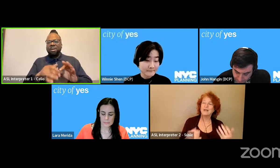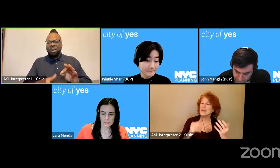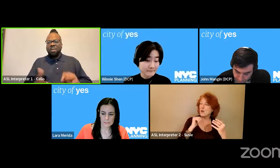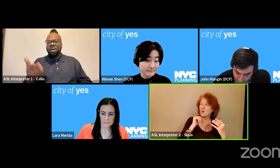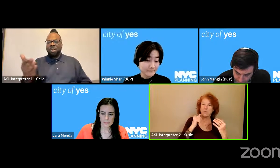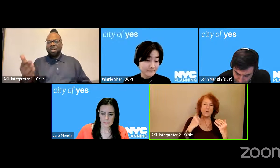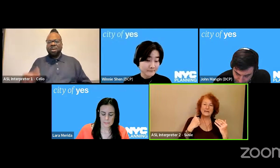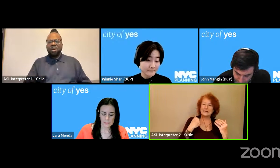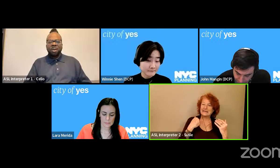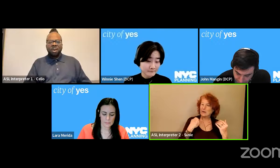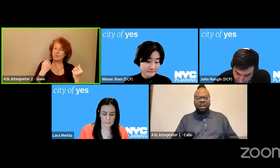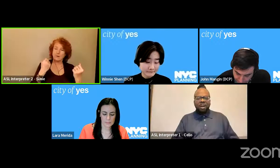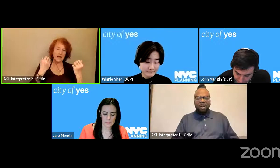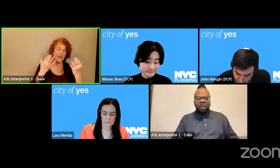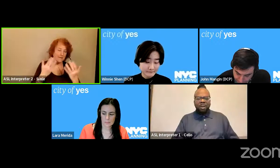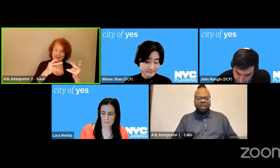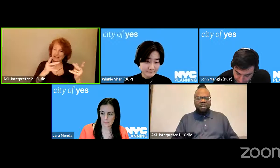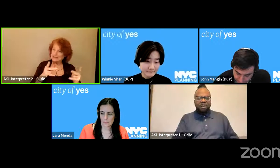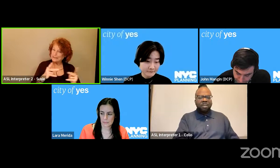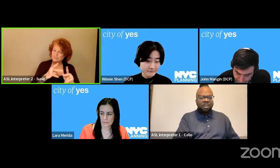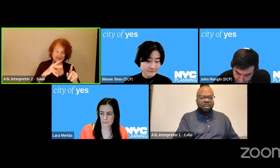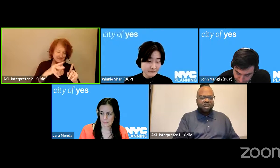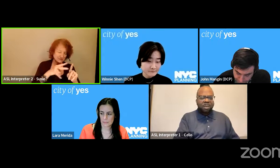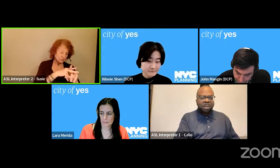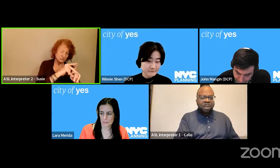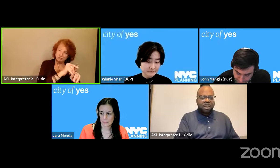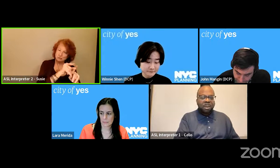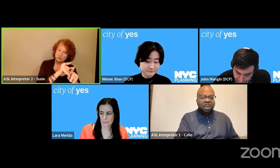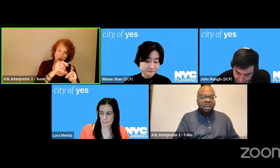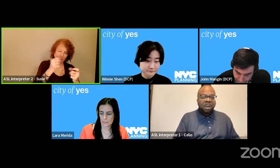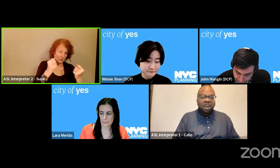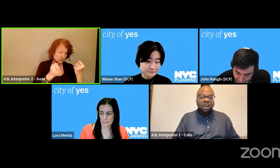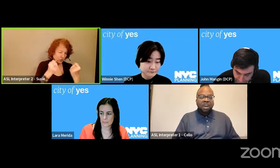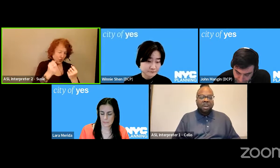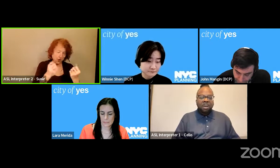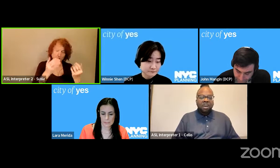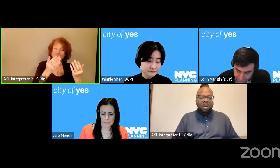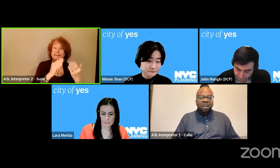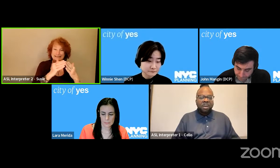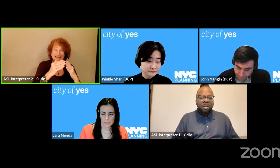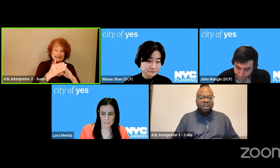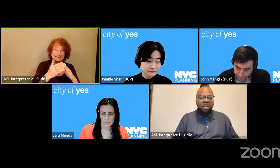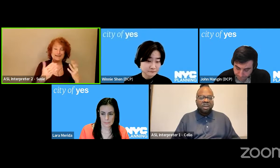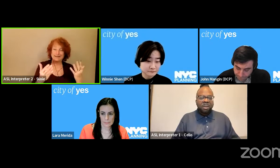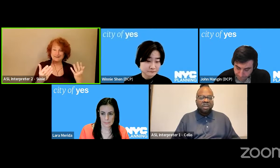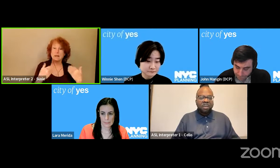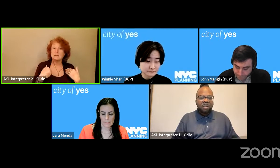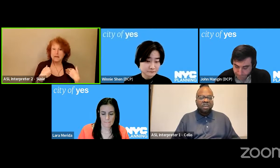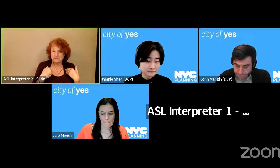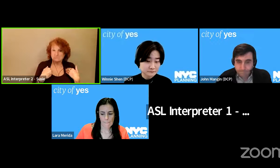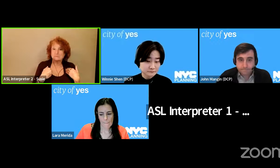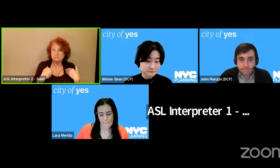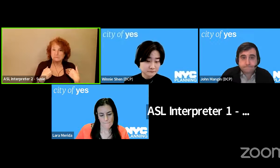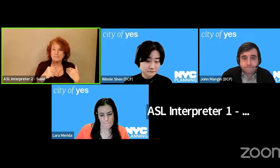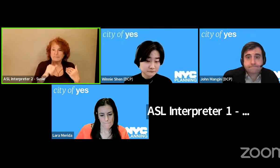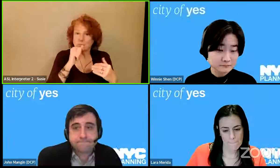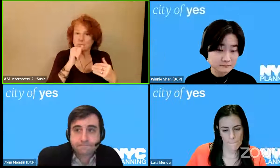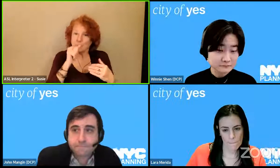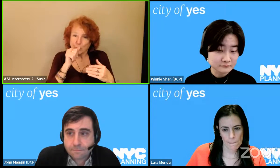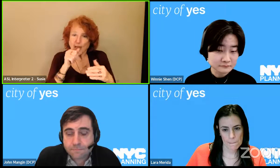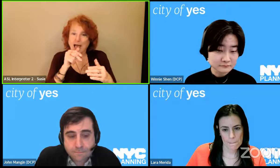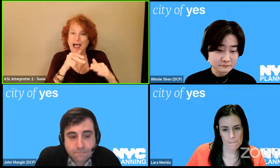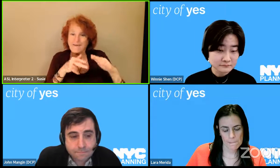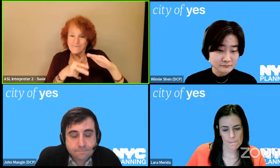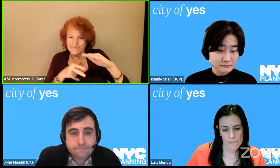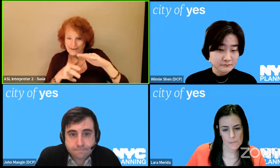spaces within the city, and very few, and unless you live in the areas where you have a private home and garage and parking lot,